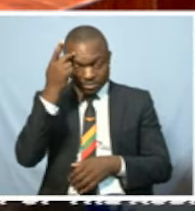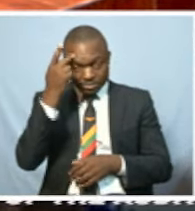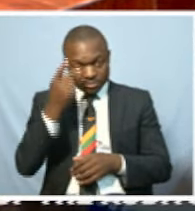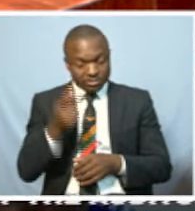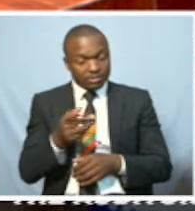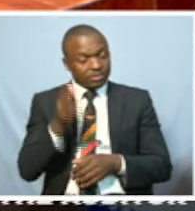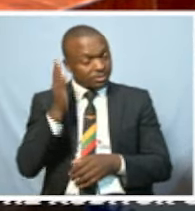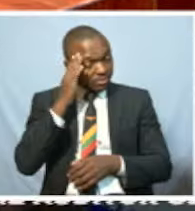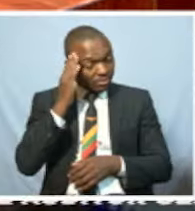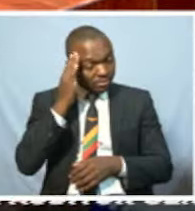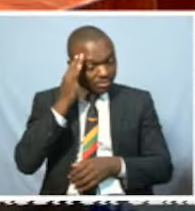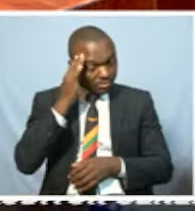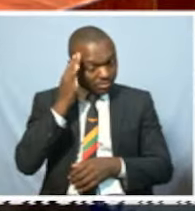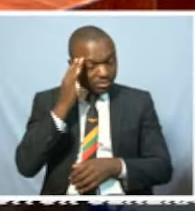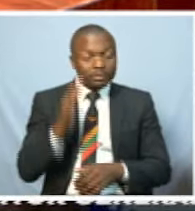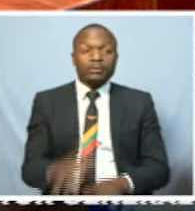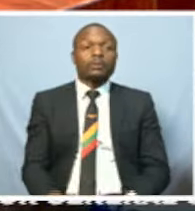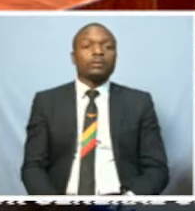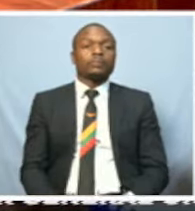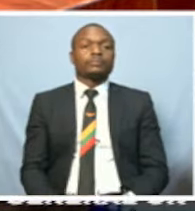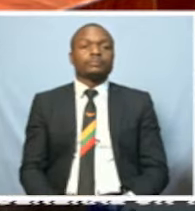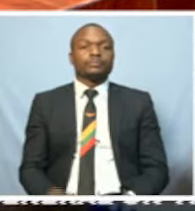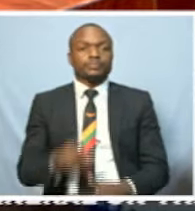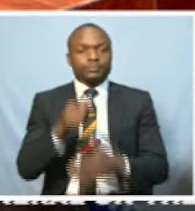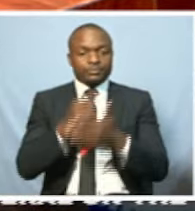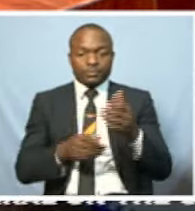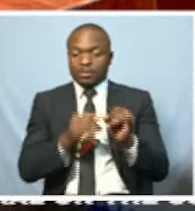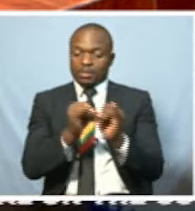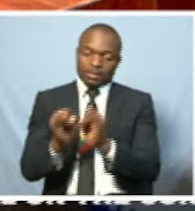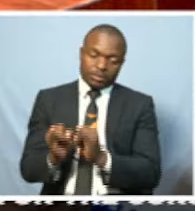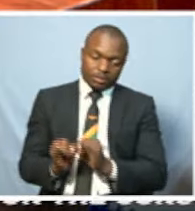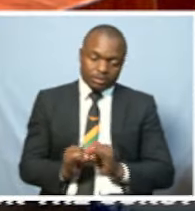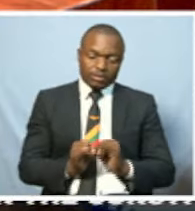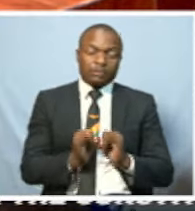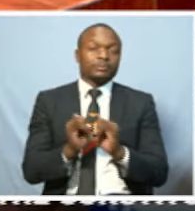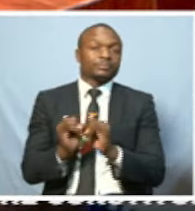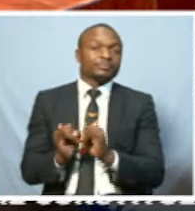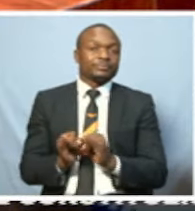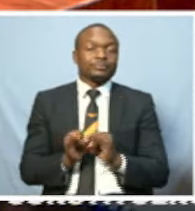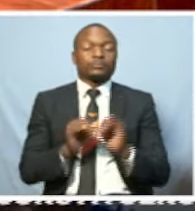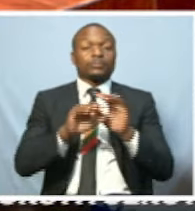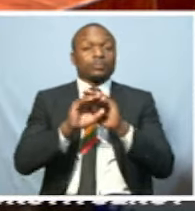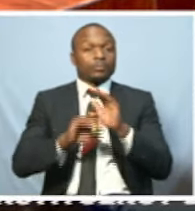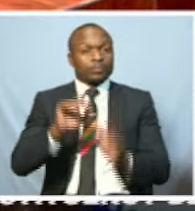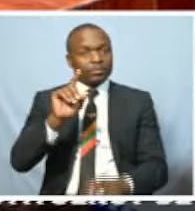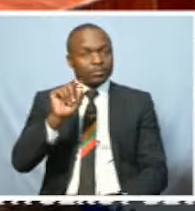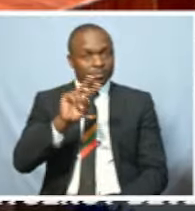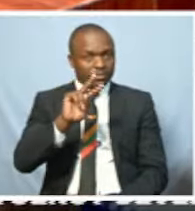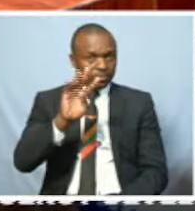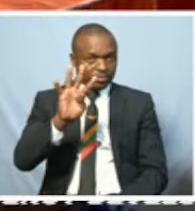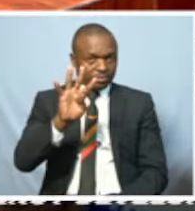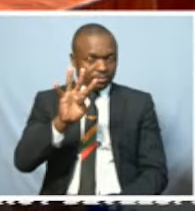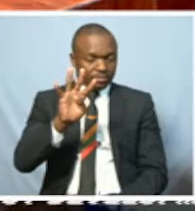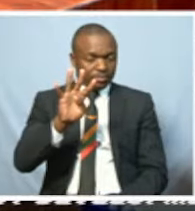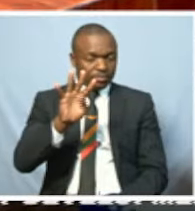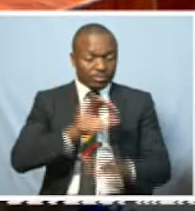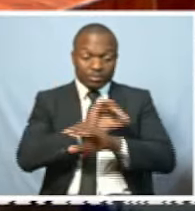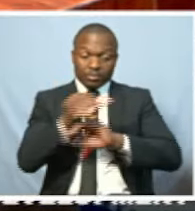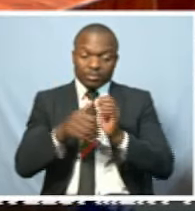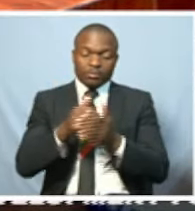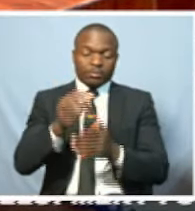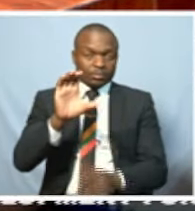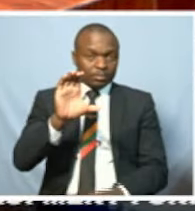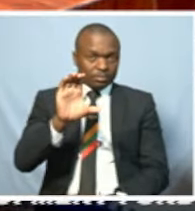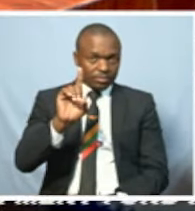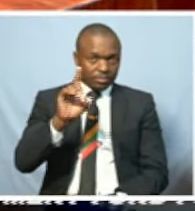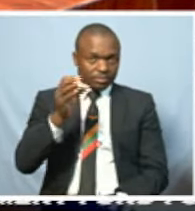ascertain what was implemented under 2024 in all CDF programs.